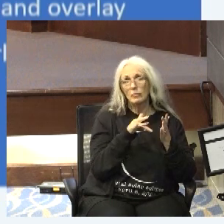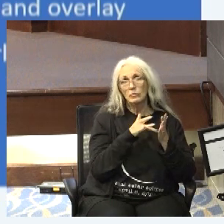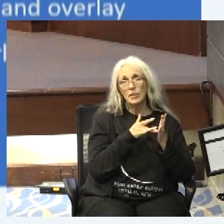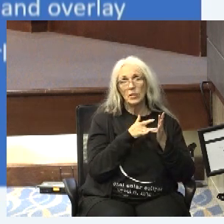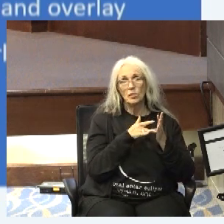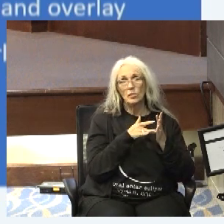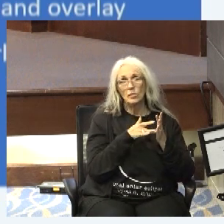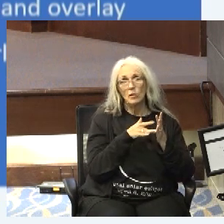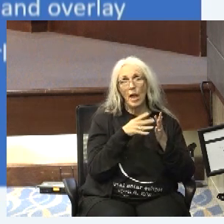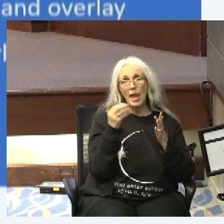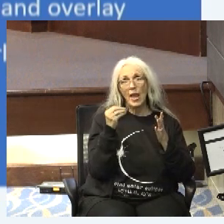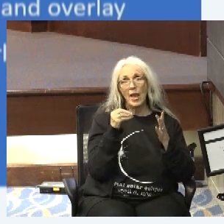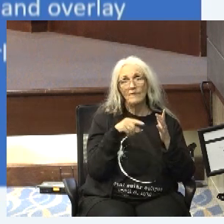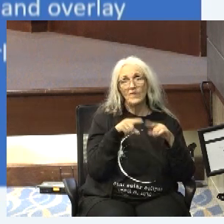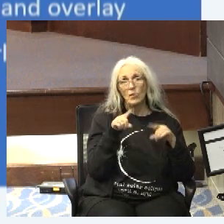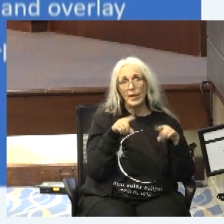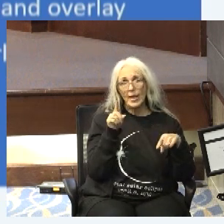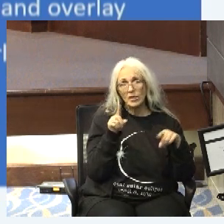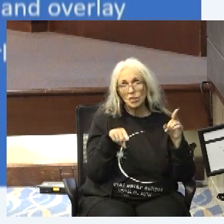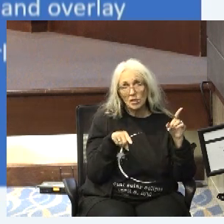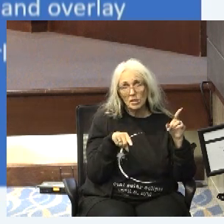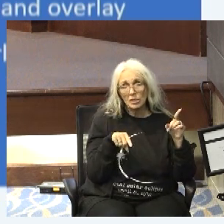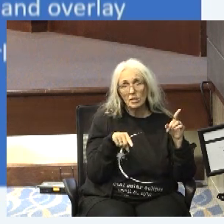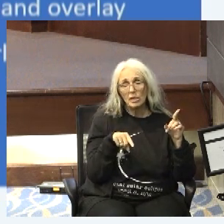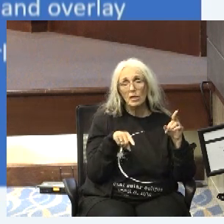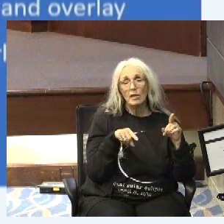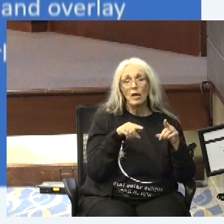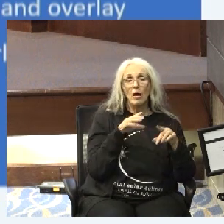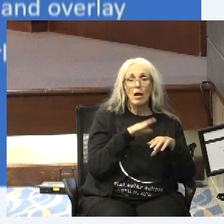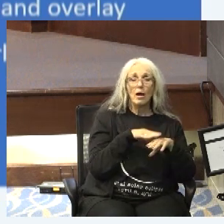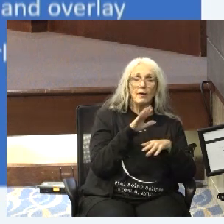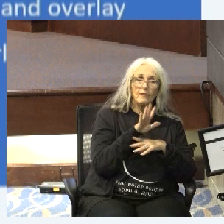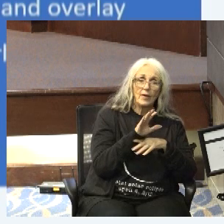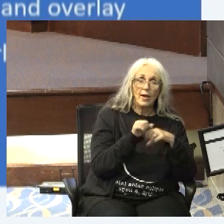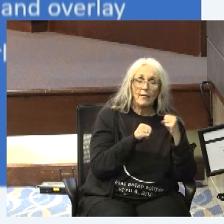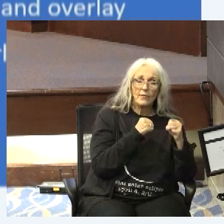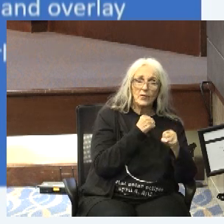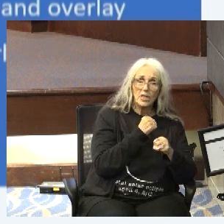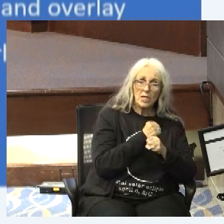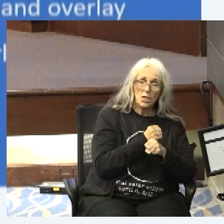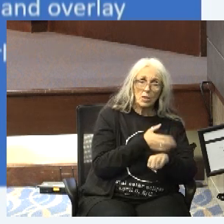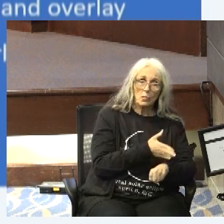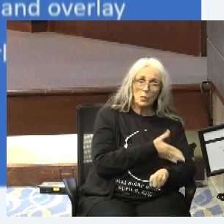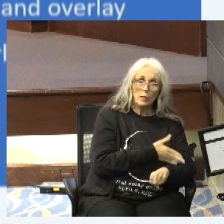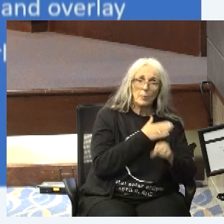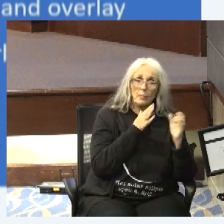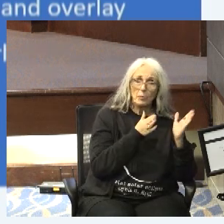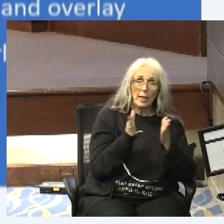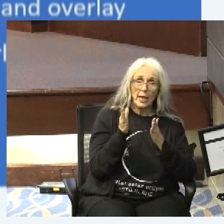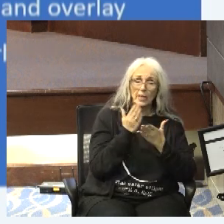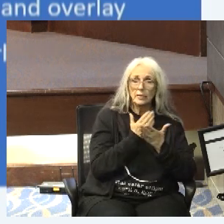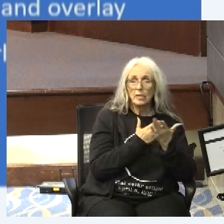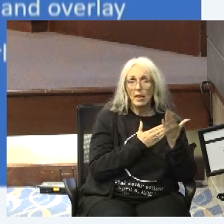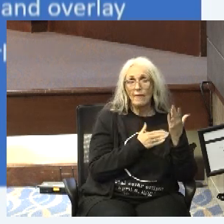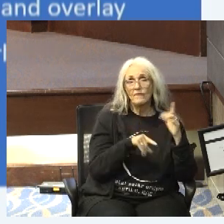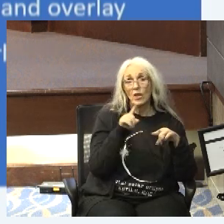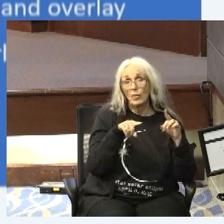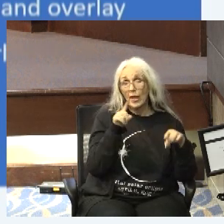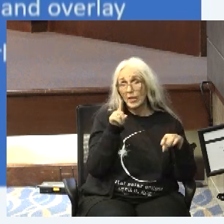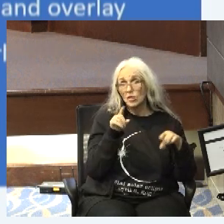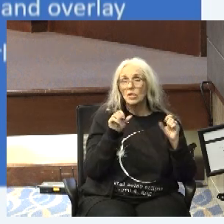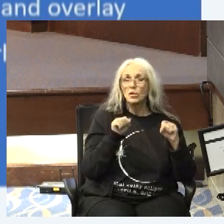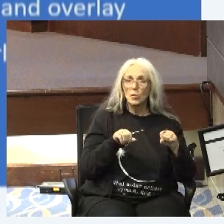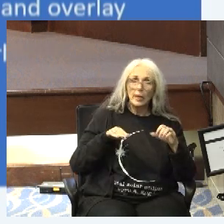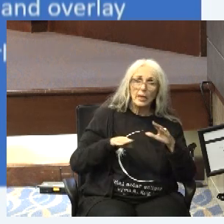for variation, kind of on a 5-year capital improvement plan, some variation that it can go